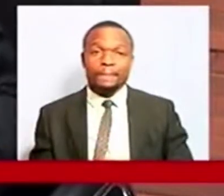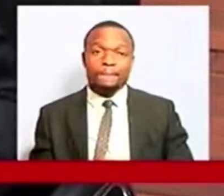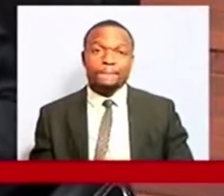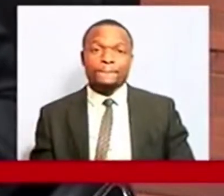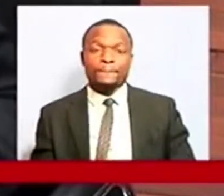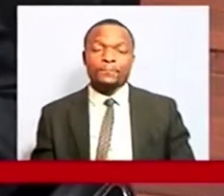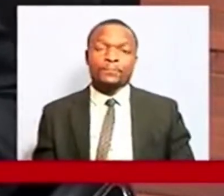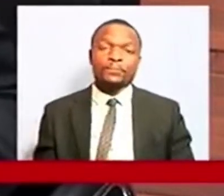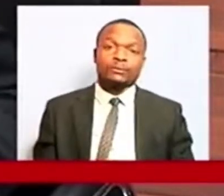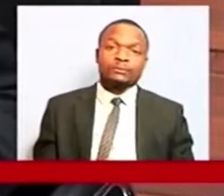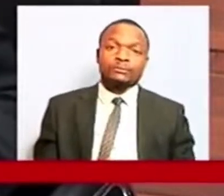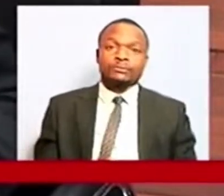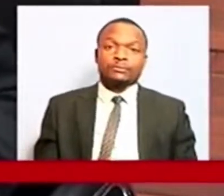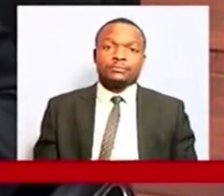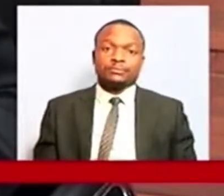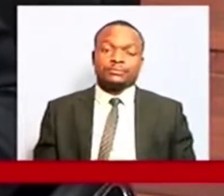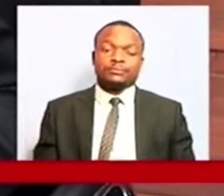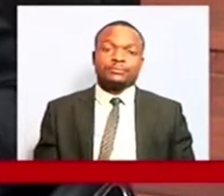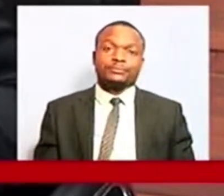Then